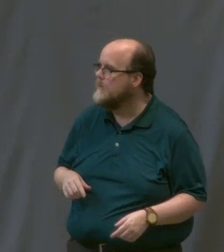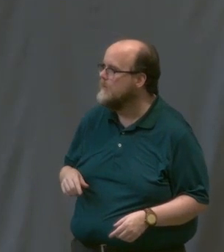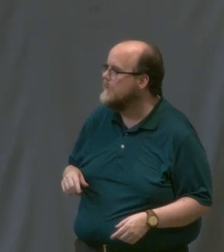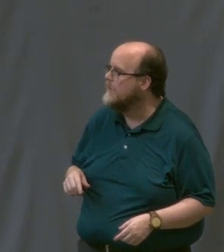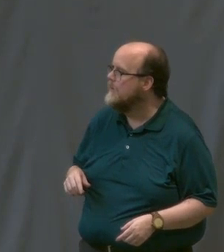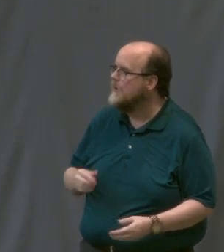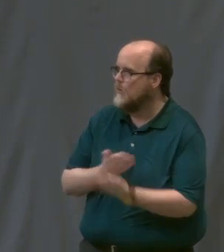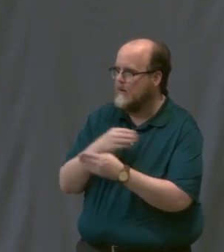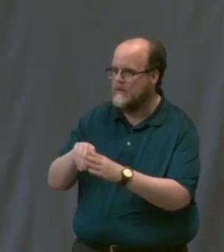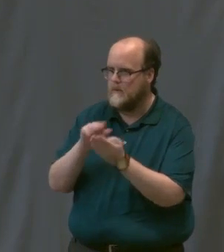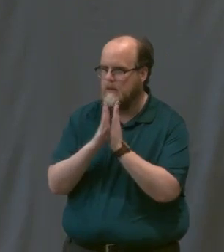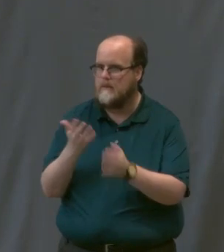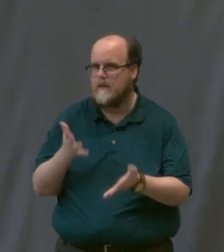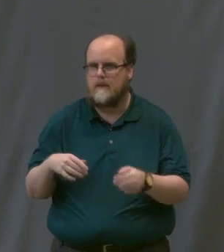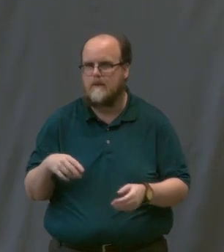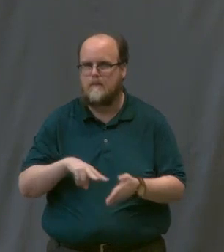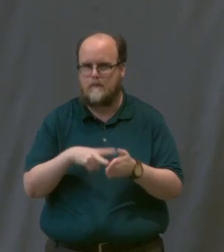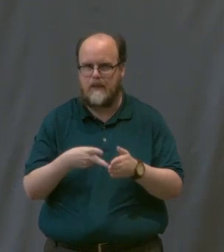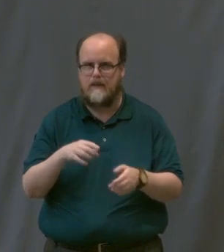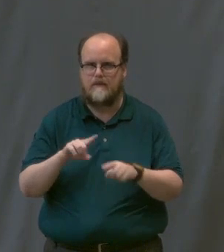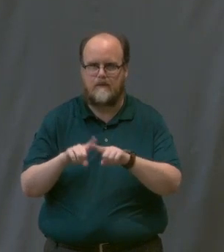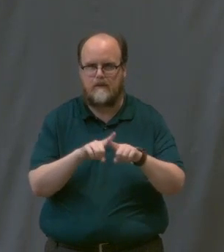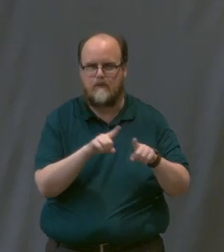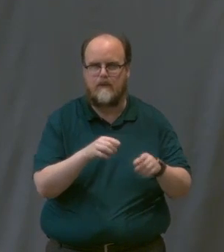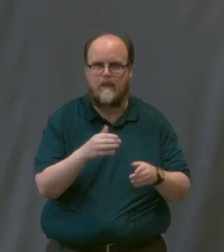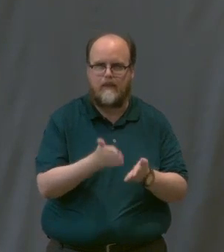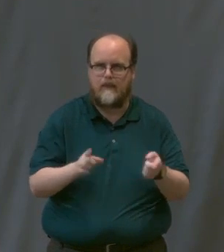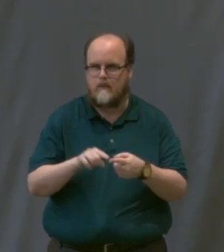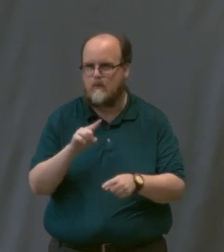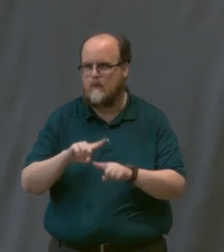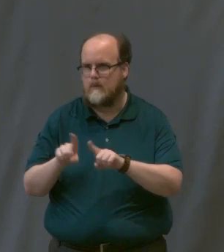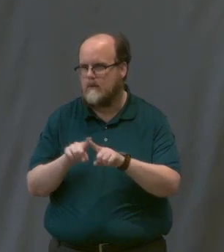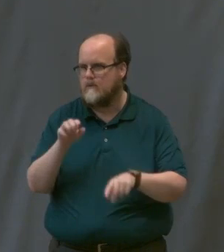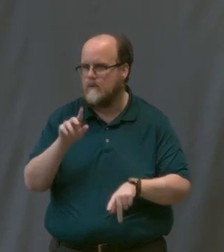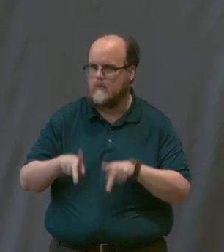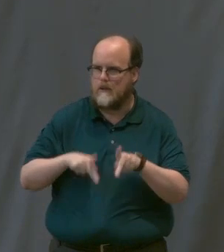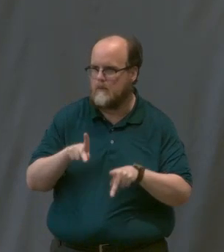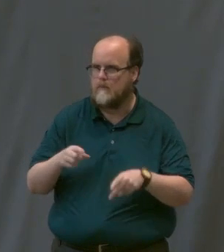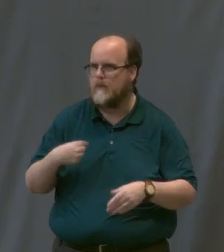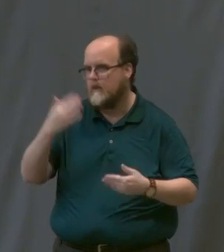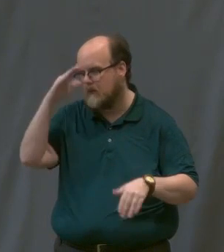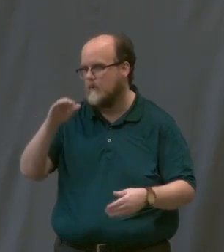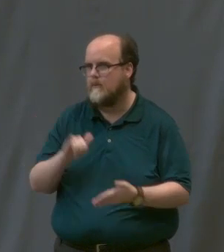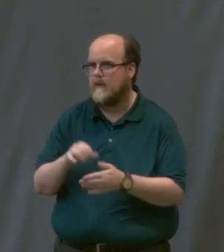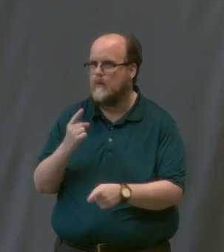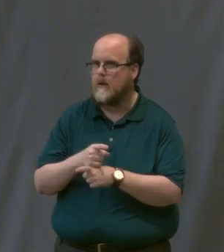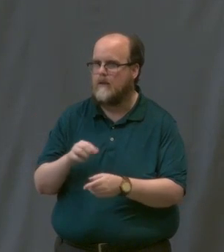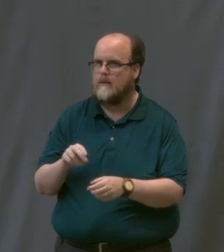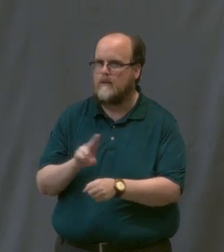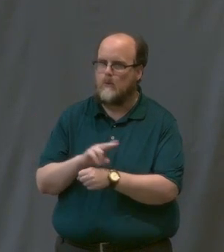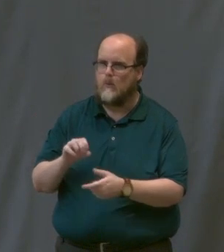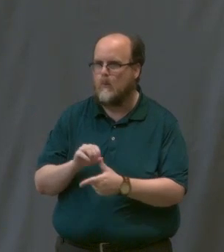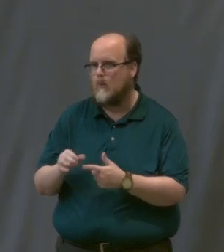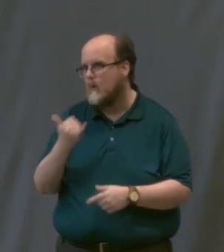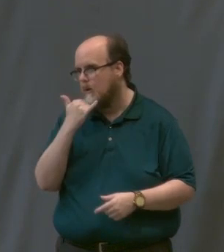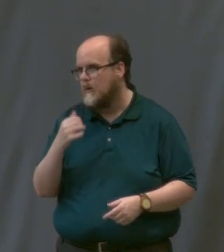Rest in peace probably means a lot of different things to a lot of different people. I do not know if it's right to use it. I don't know if it's wrong to